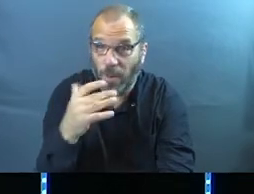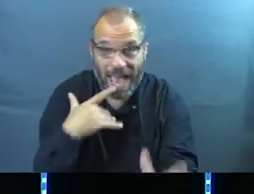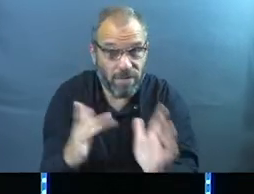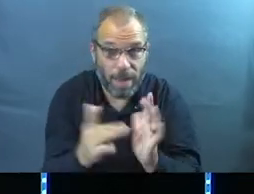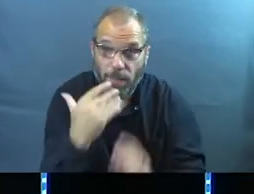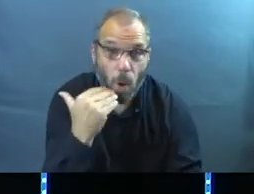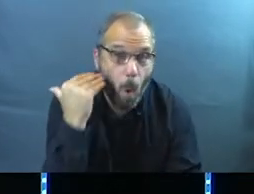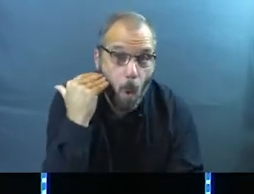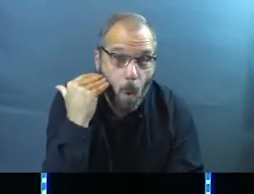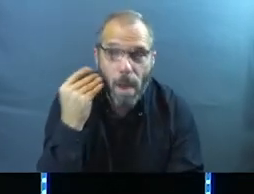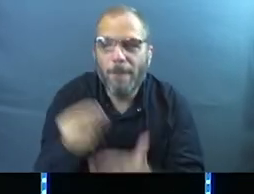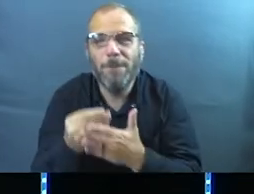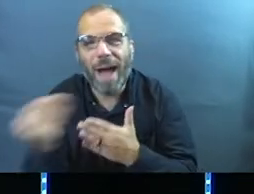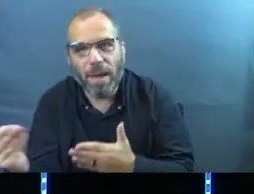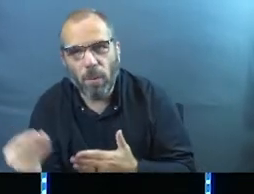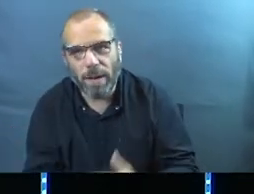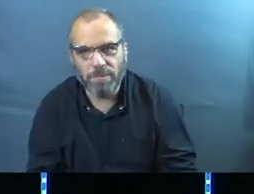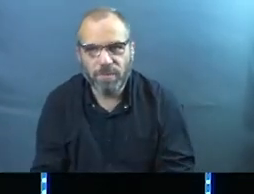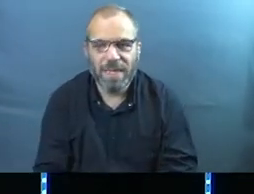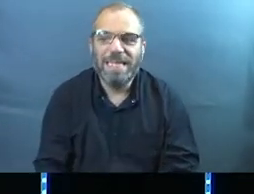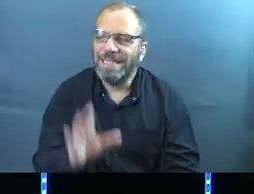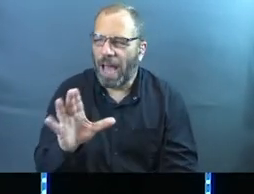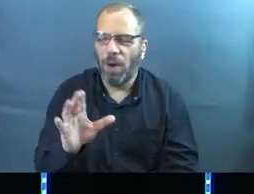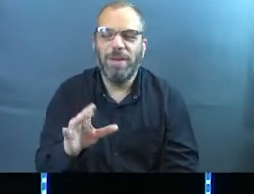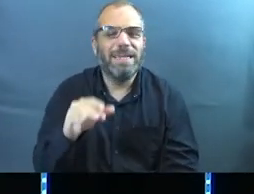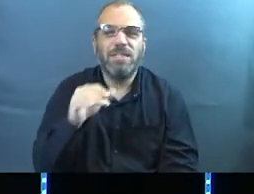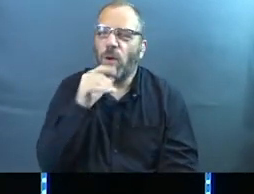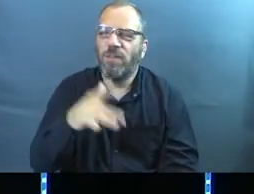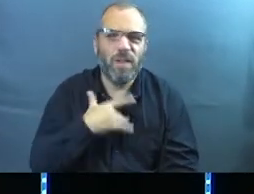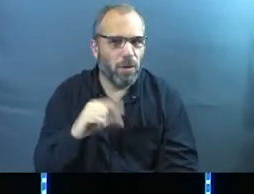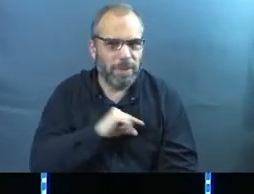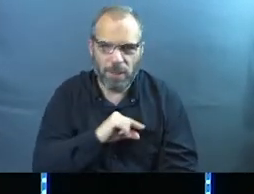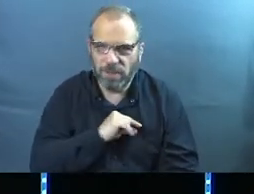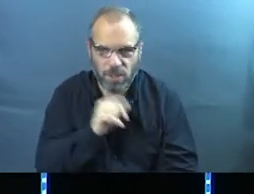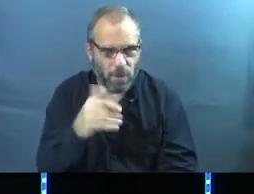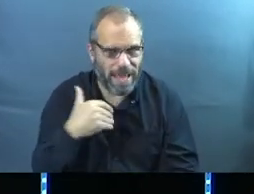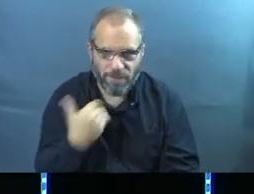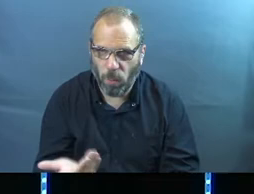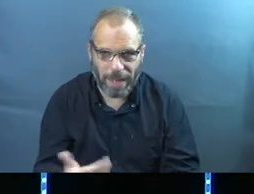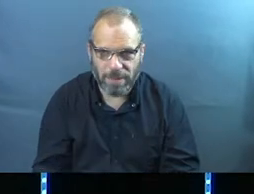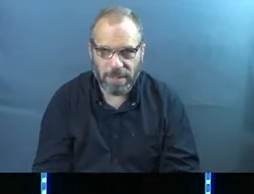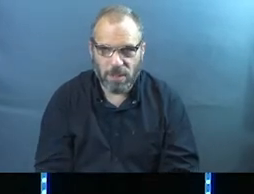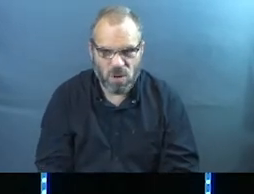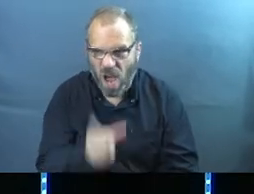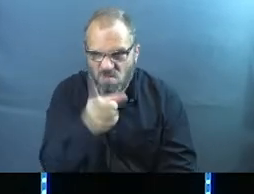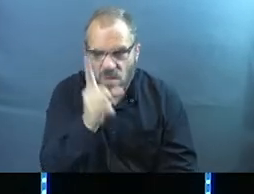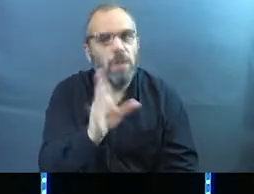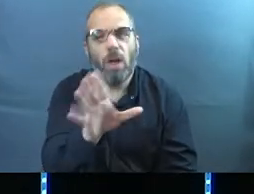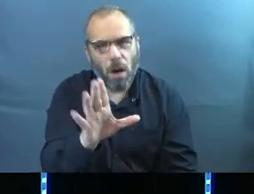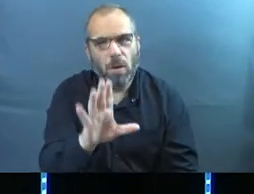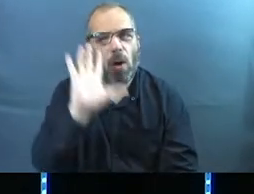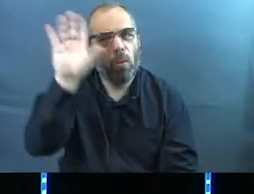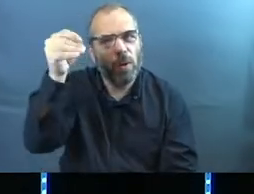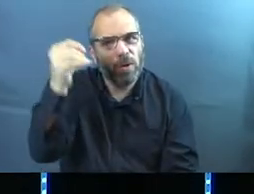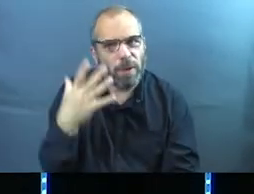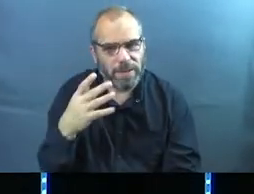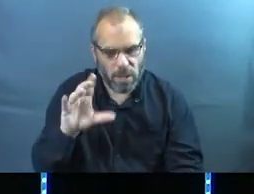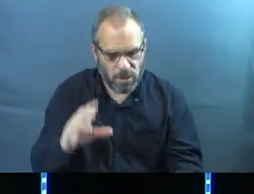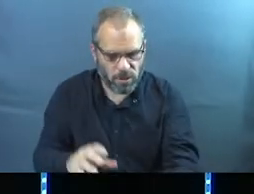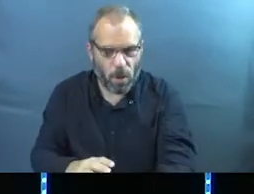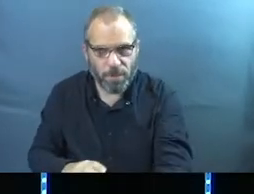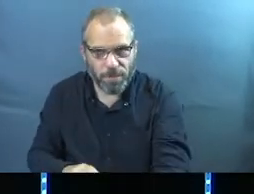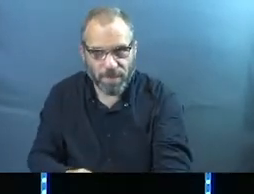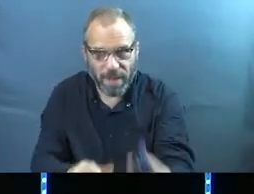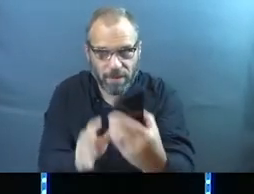If you don't have a Bible with you today, this is a no-guilt zone, amen? No-guilt zone in this church. We're a grace church. So pull out